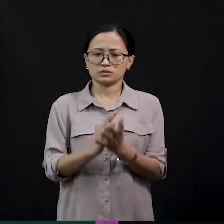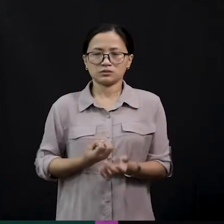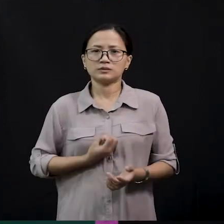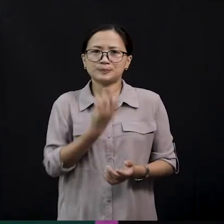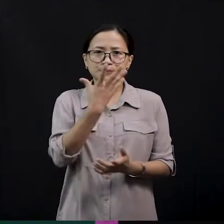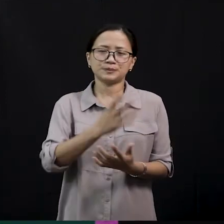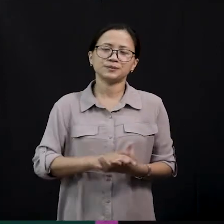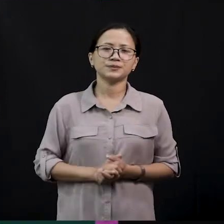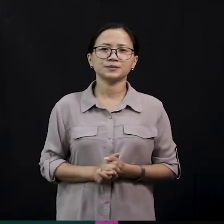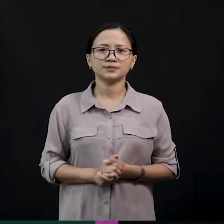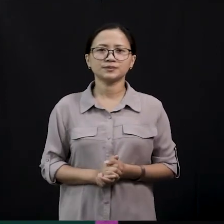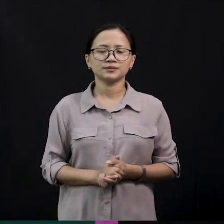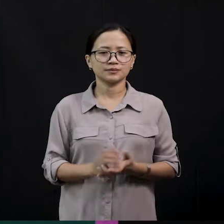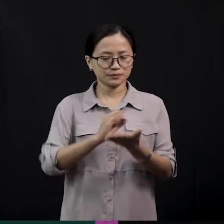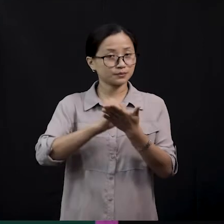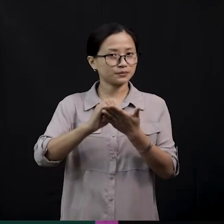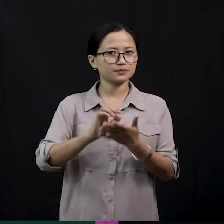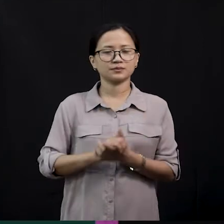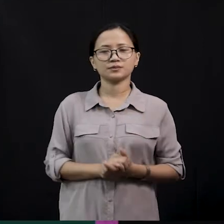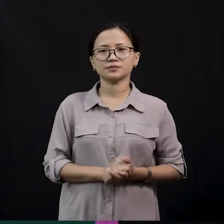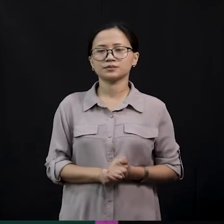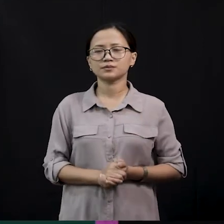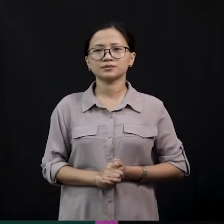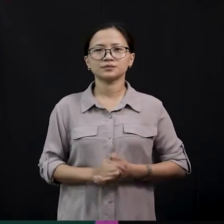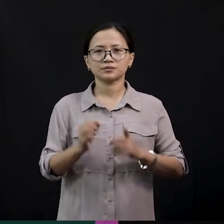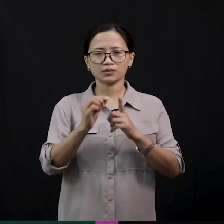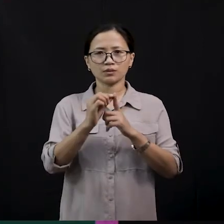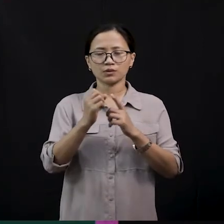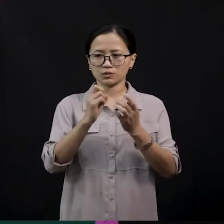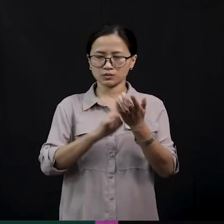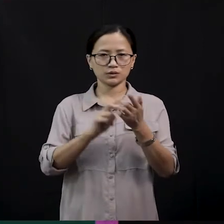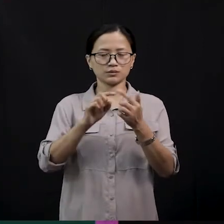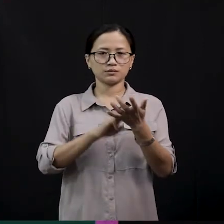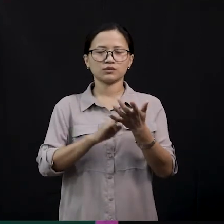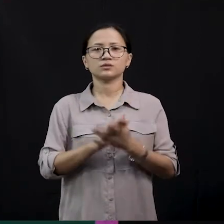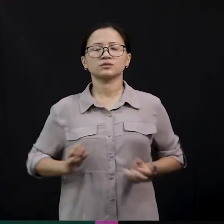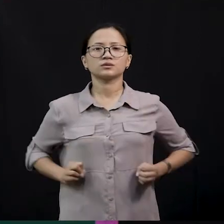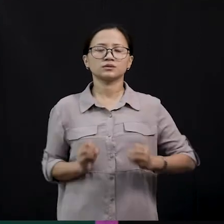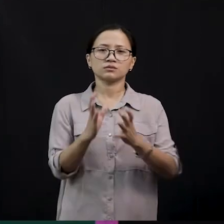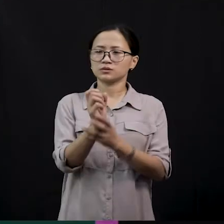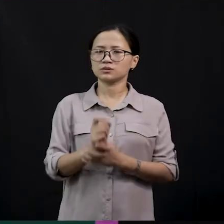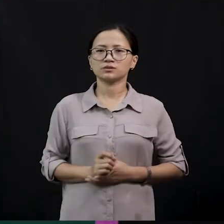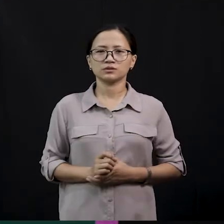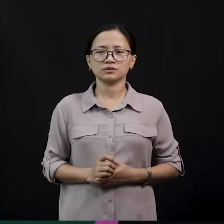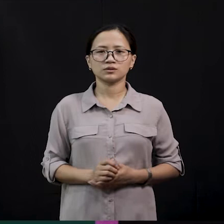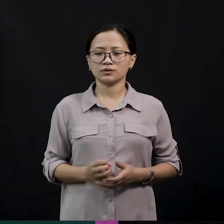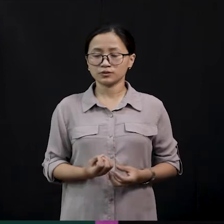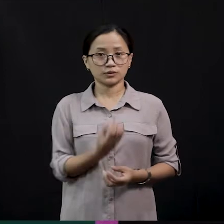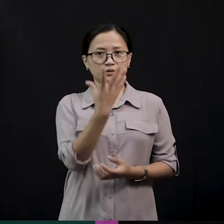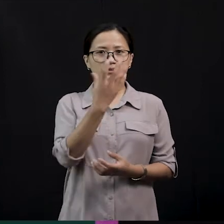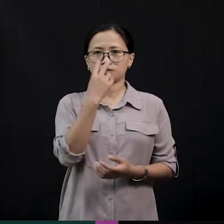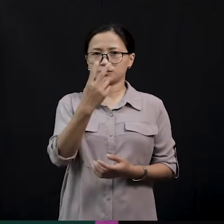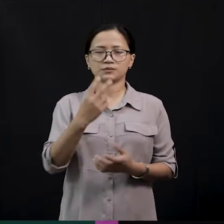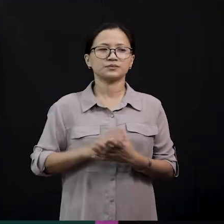morning. So I hope you take note of that. So here the poem starts with the scene of a morning. And